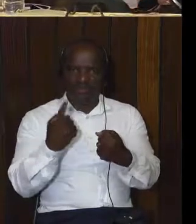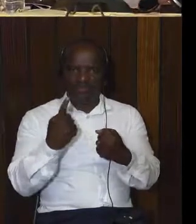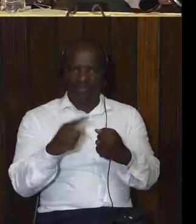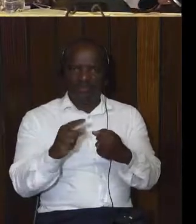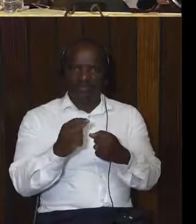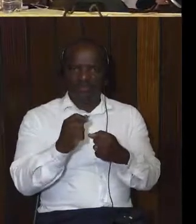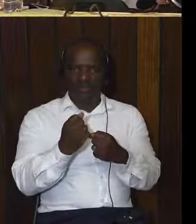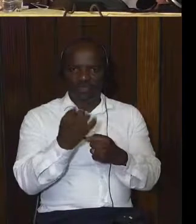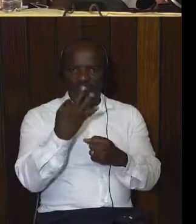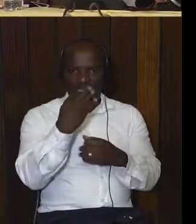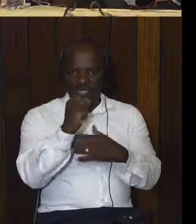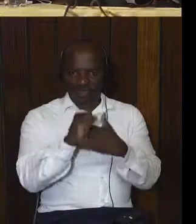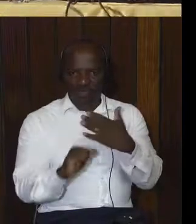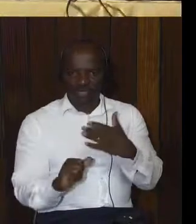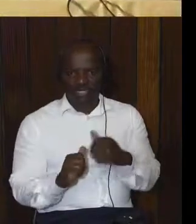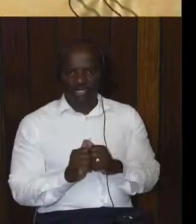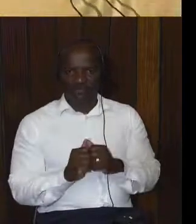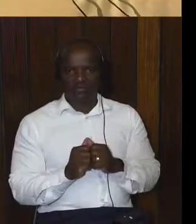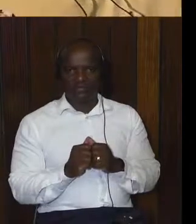Chair.